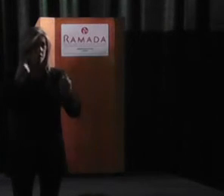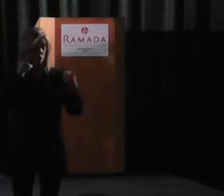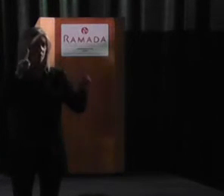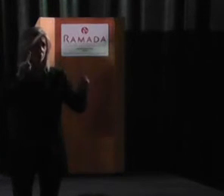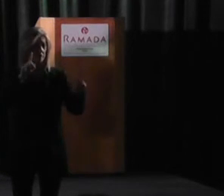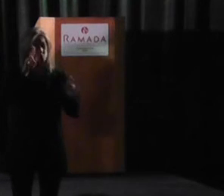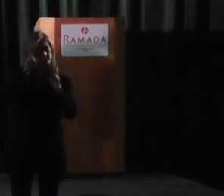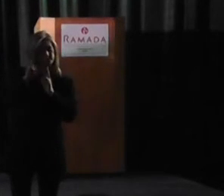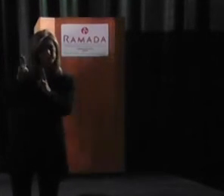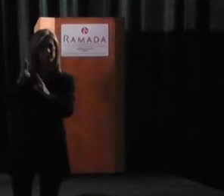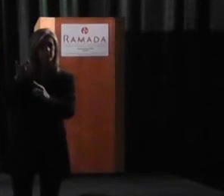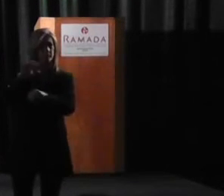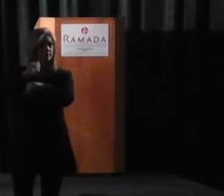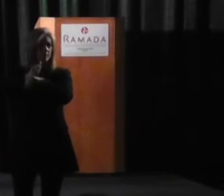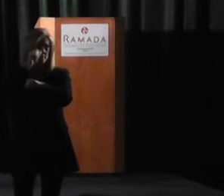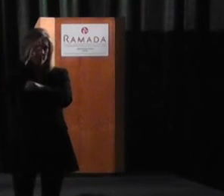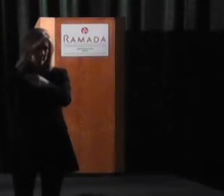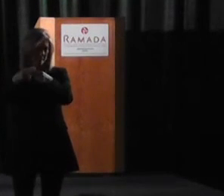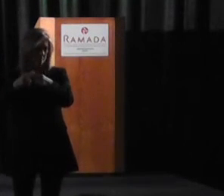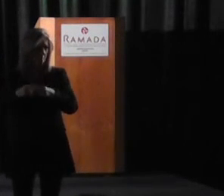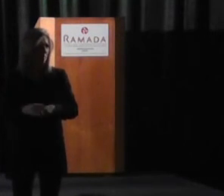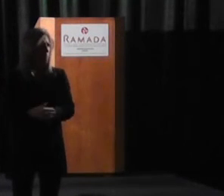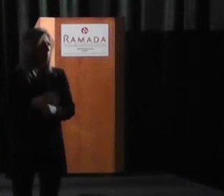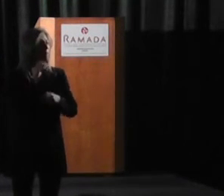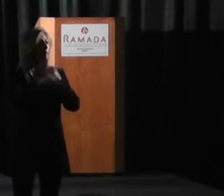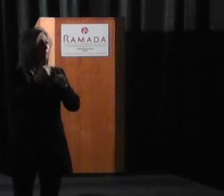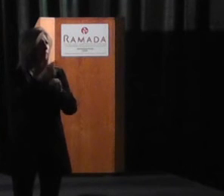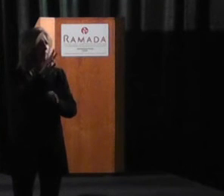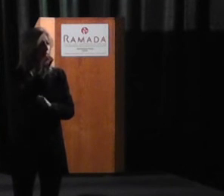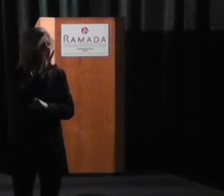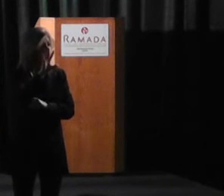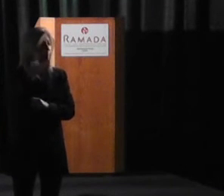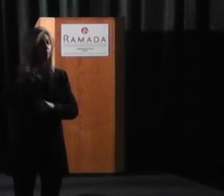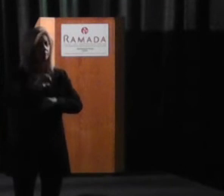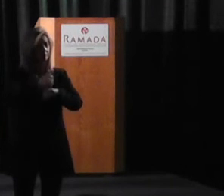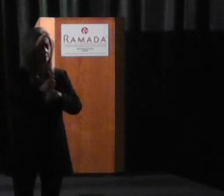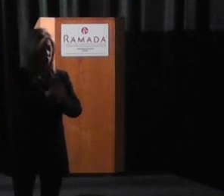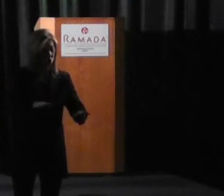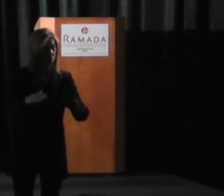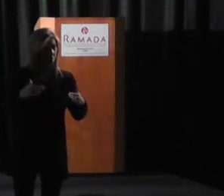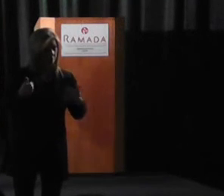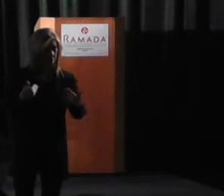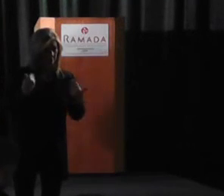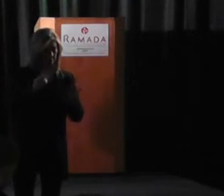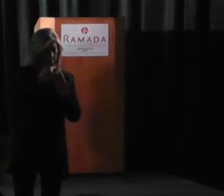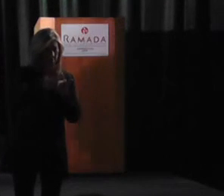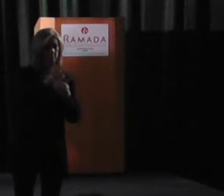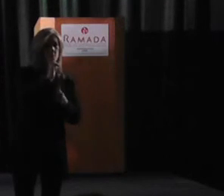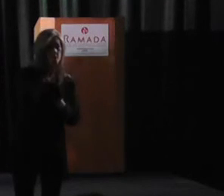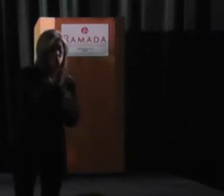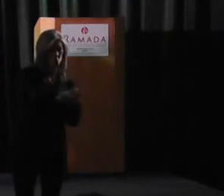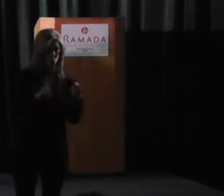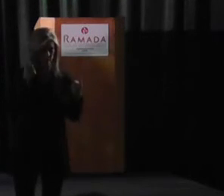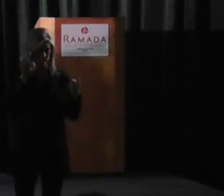In 2005, Karen Slater started the CAGE program for children and youth ages 4 to 19. This program offered